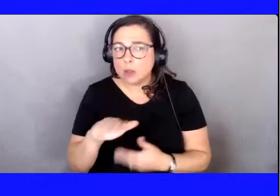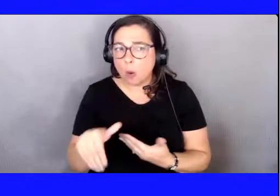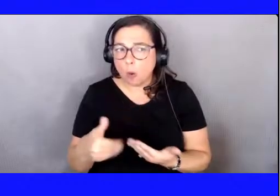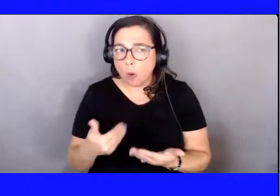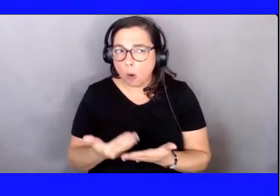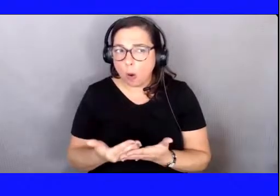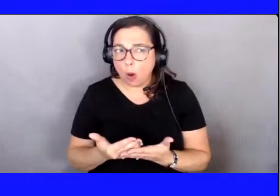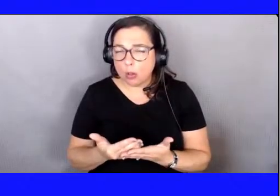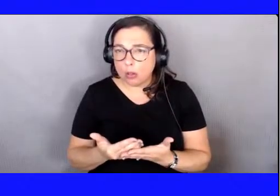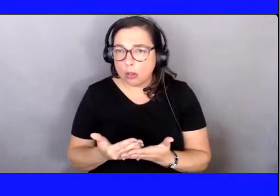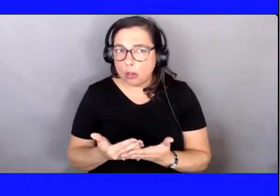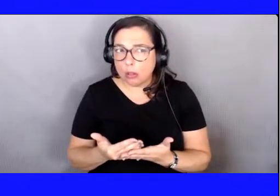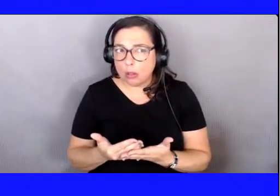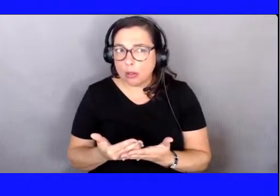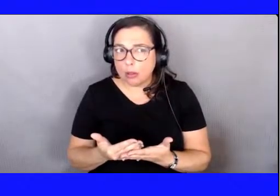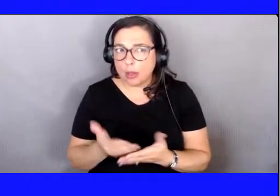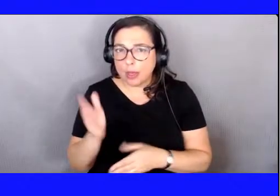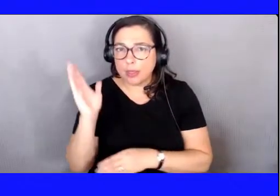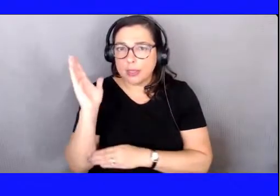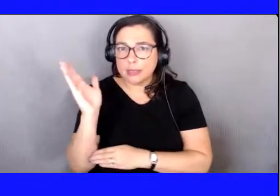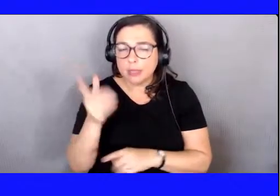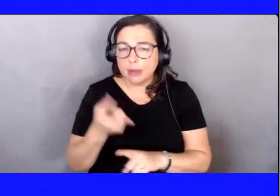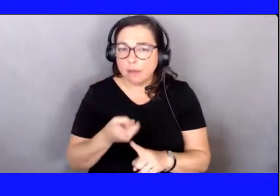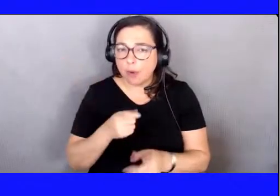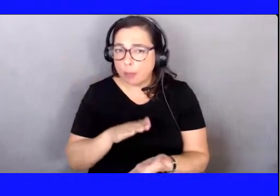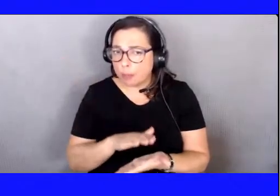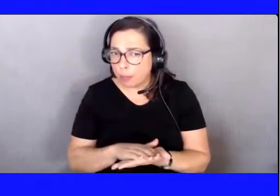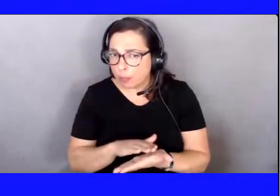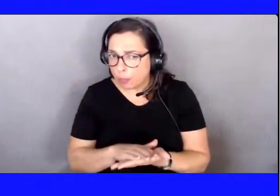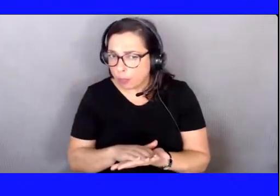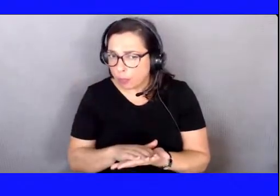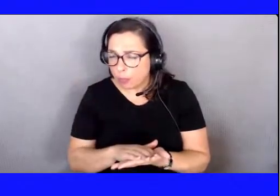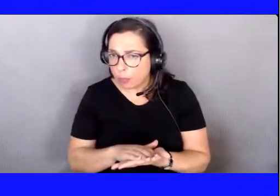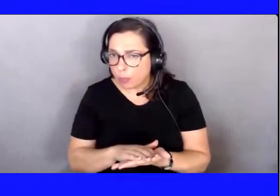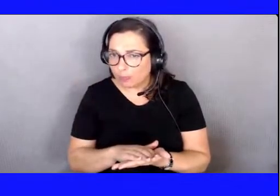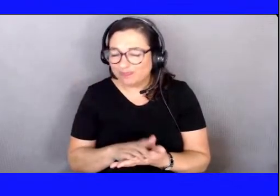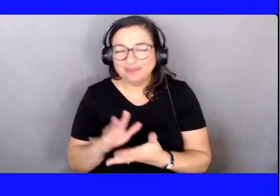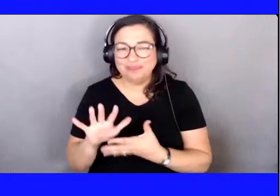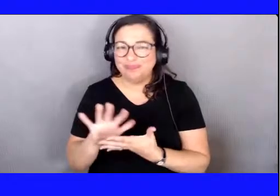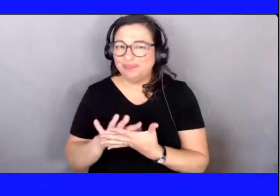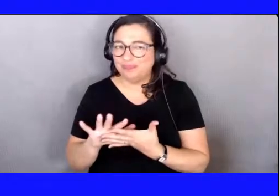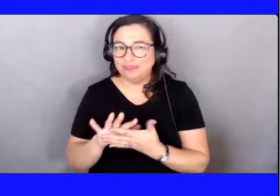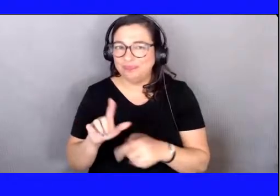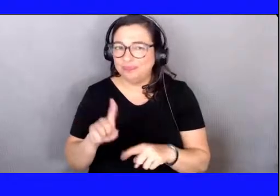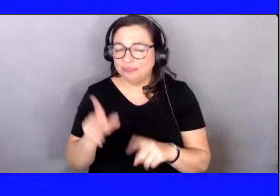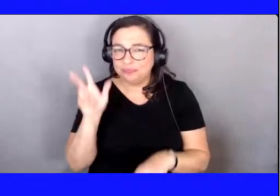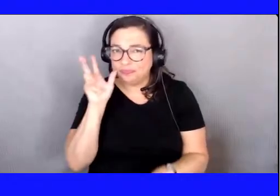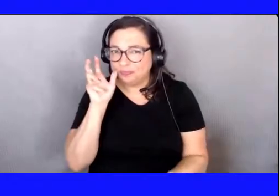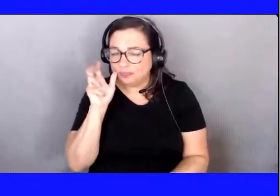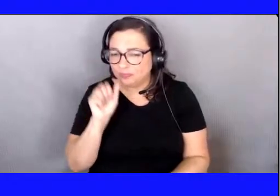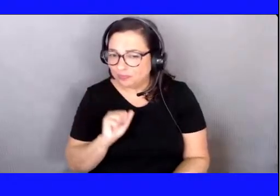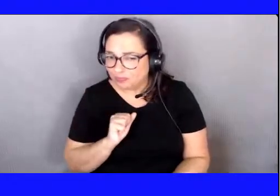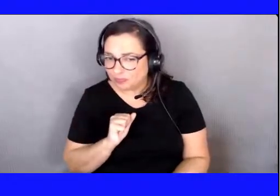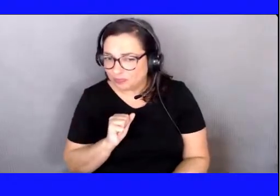the remarks, the speaker's remarks will be not only heard by the board members who are here, but transcribed.